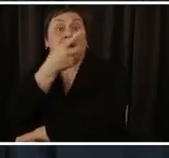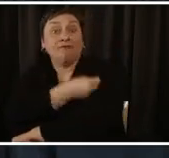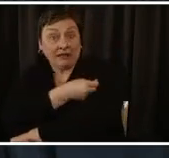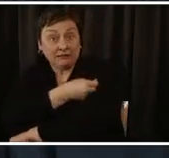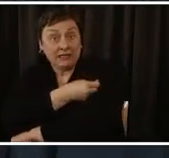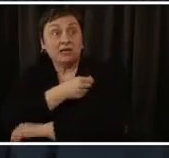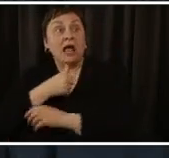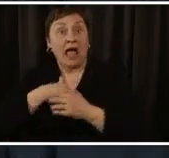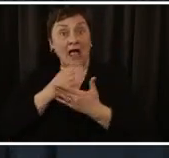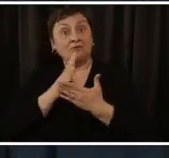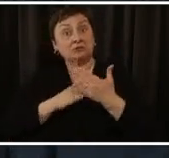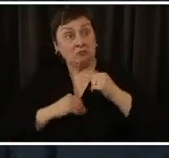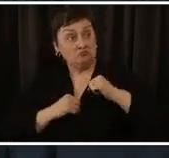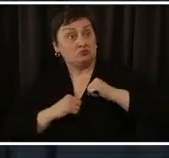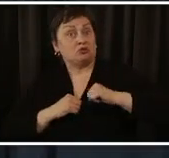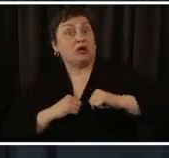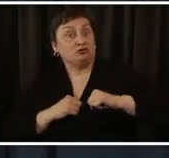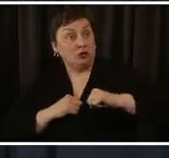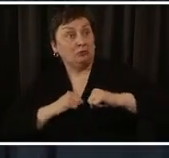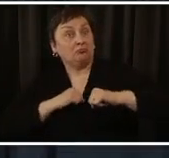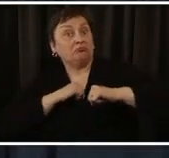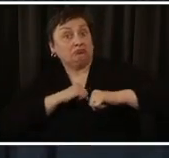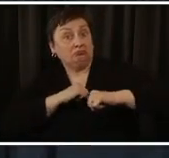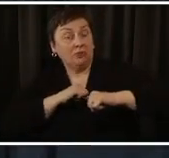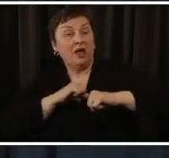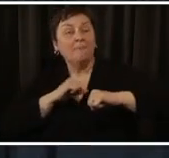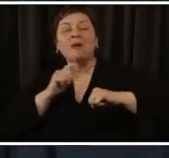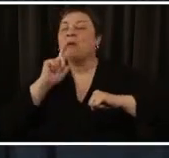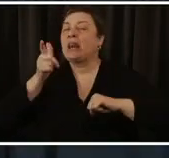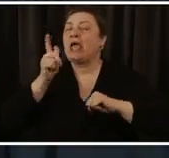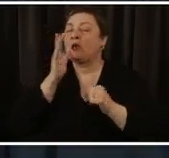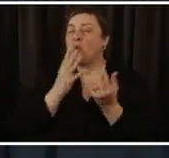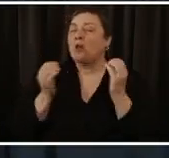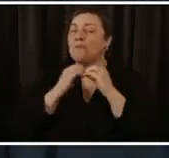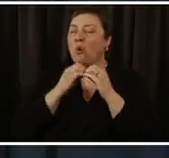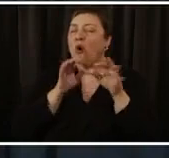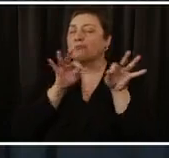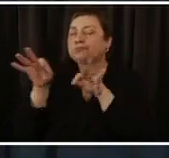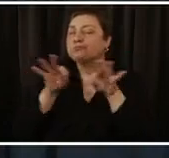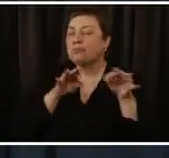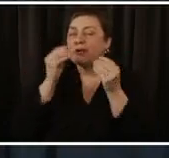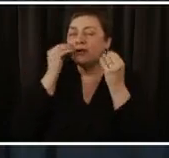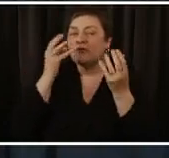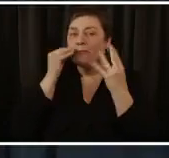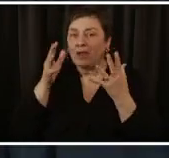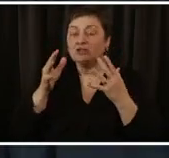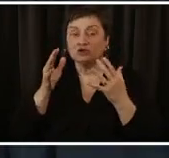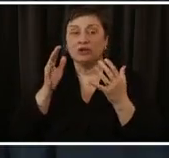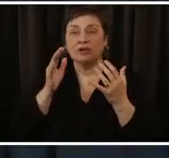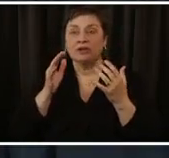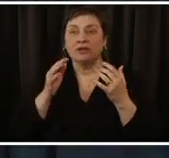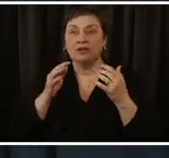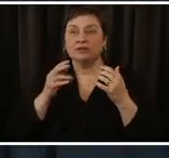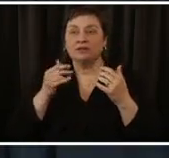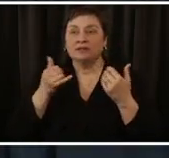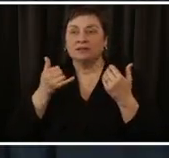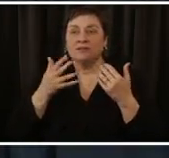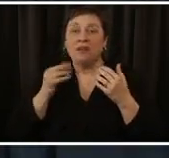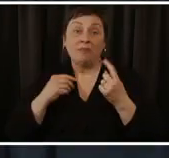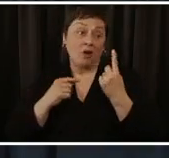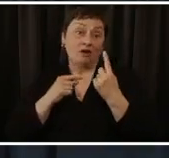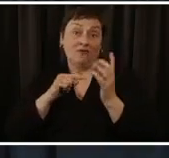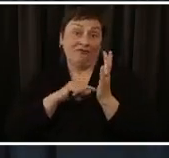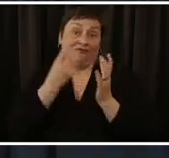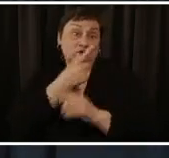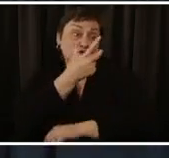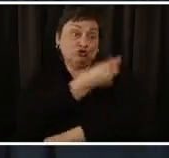and maybe we'll do a subsequent presentation on that. You do, you get some higher level of protection, but not that 93 to 95%. That's